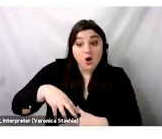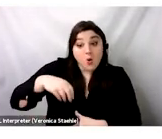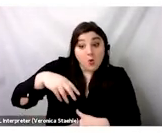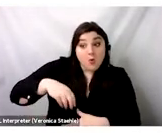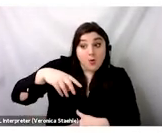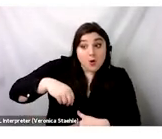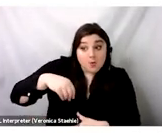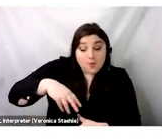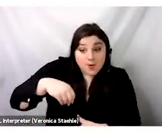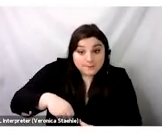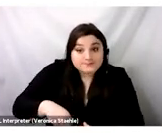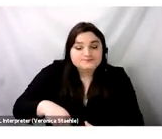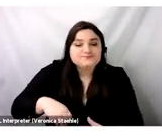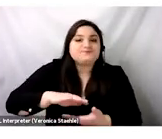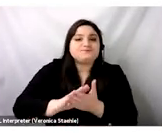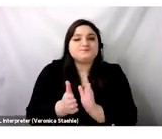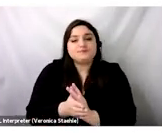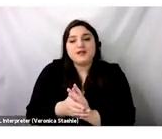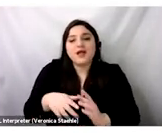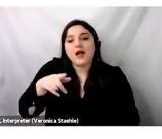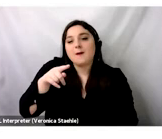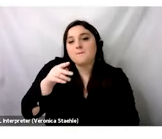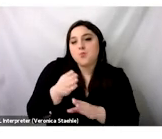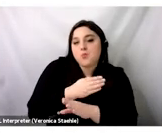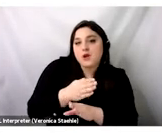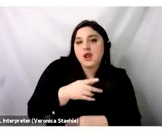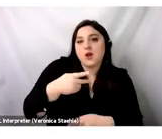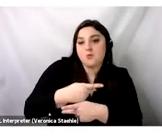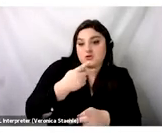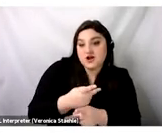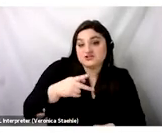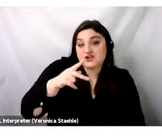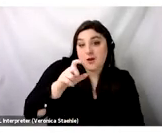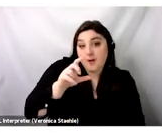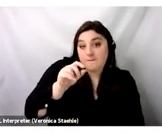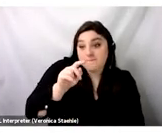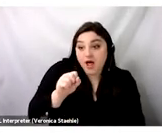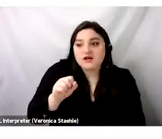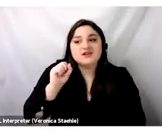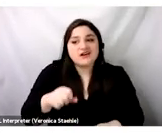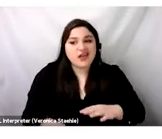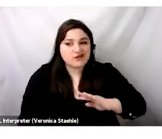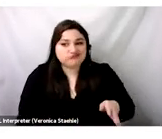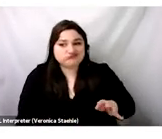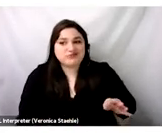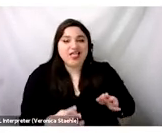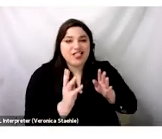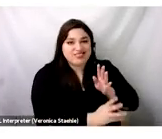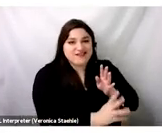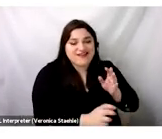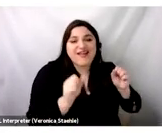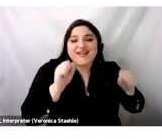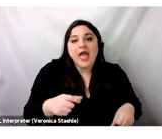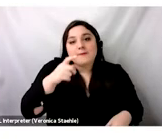refined into pre-production pellets, and there's leakage into the environment through that process, right? Because the pellets get transported and there